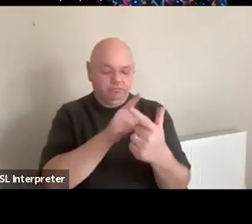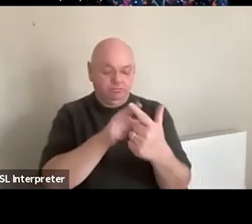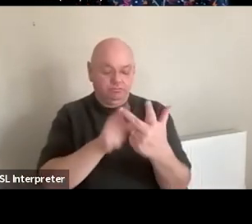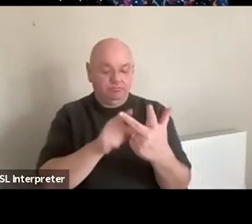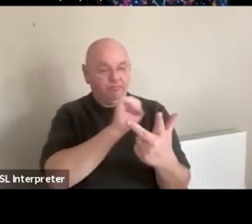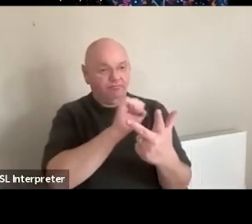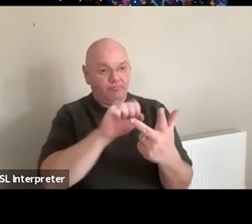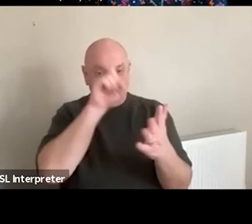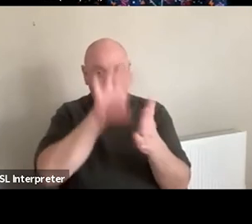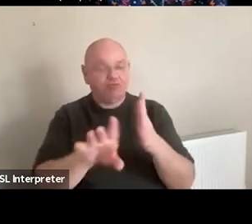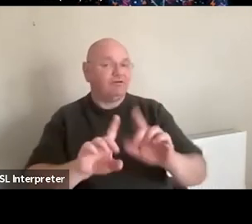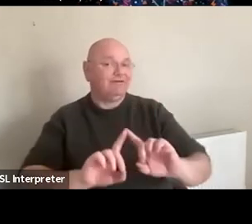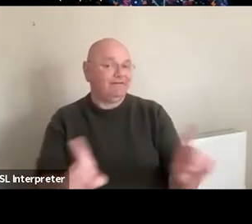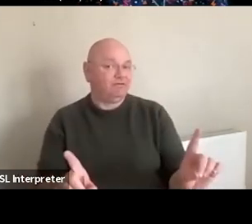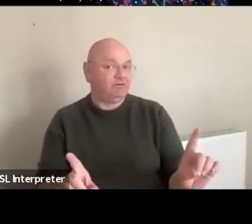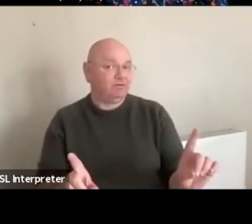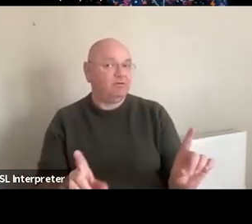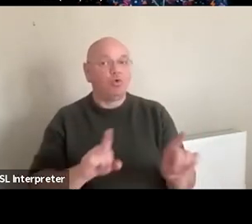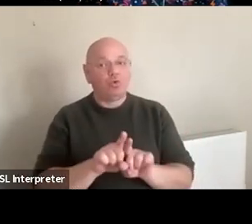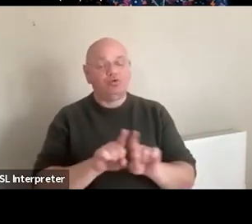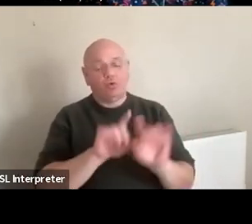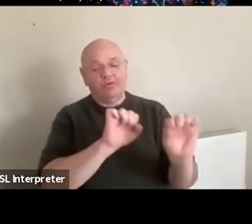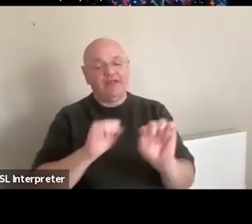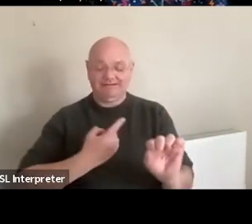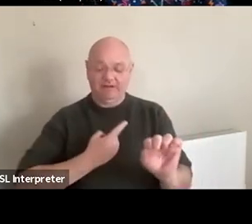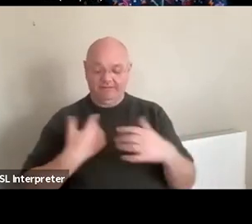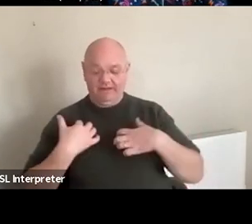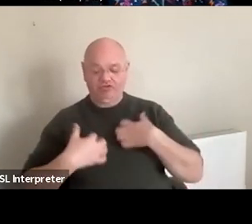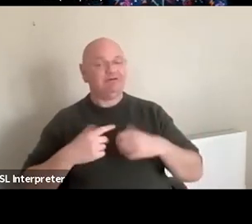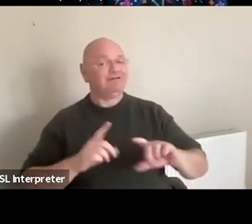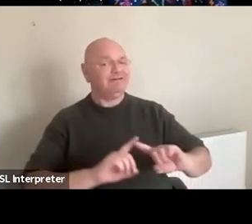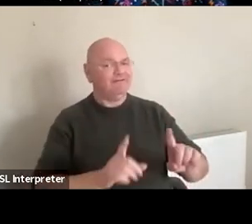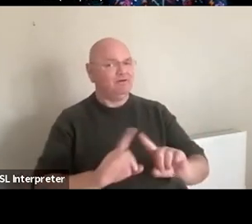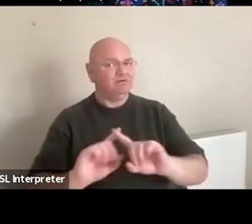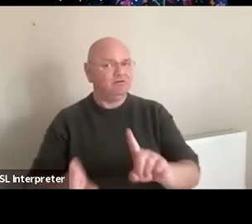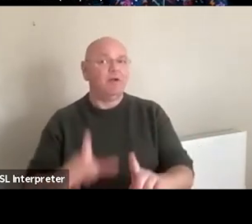the need and the agenda was different, and the self-interest was different, but they found common cause